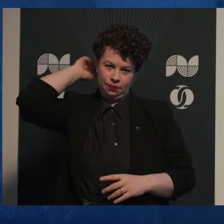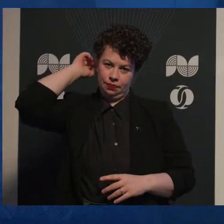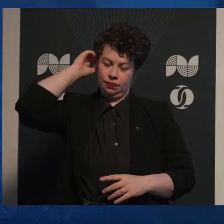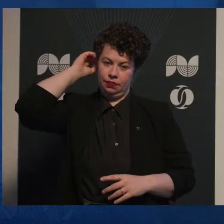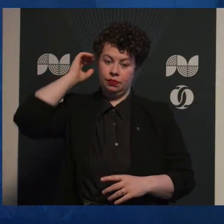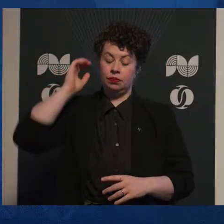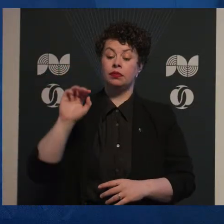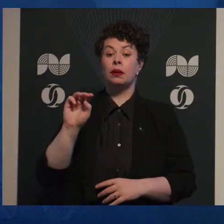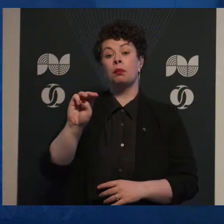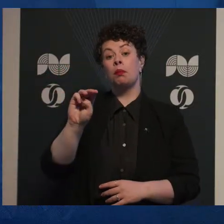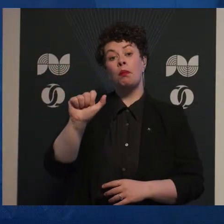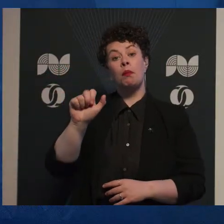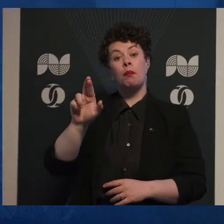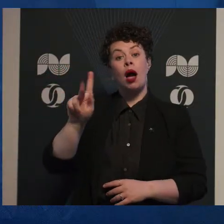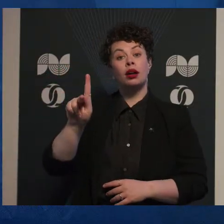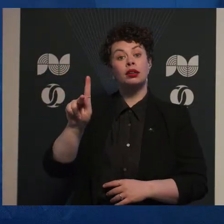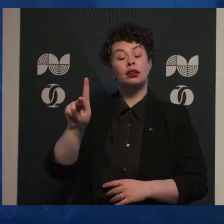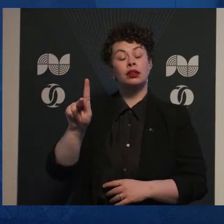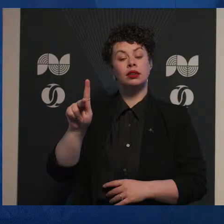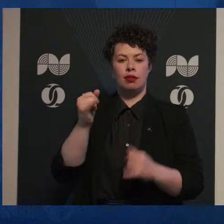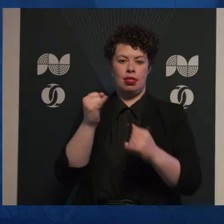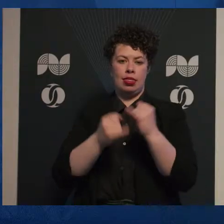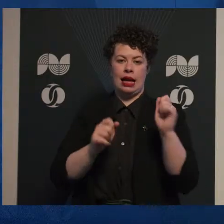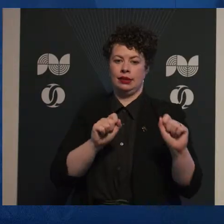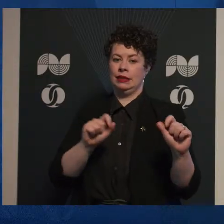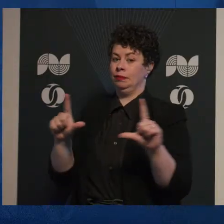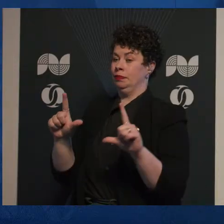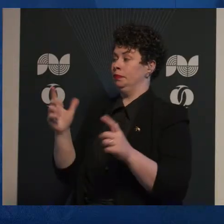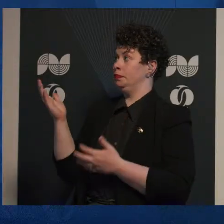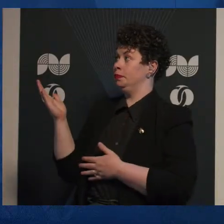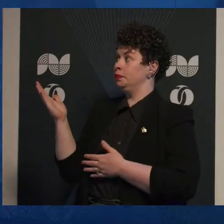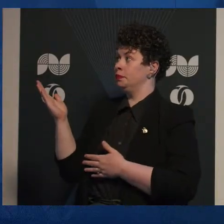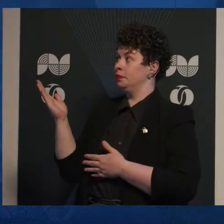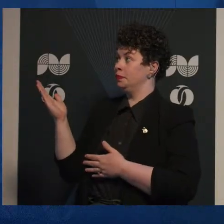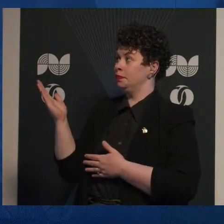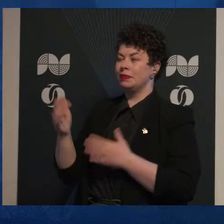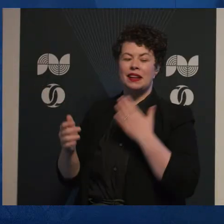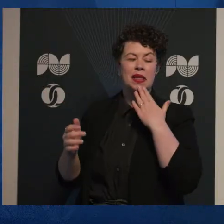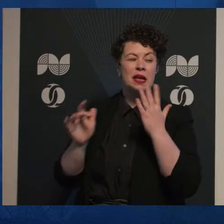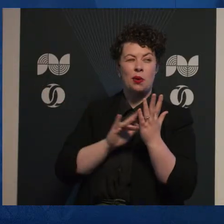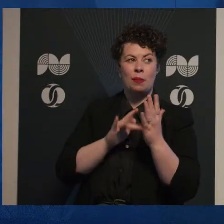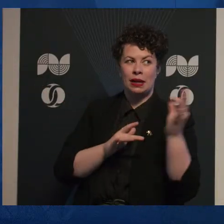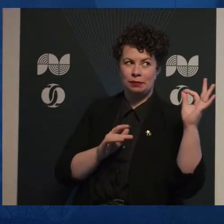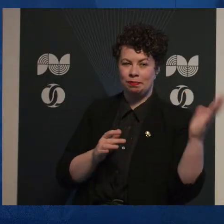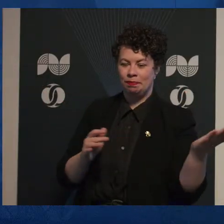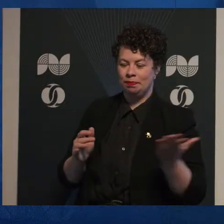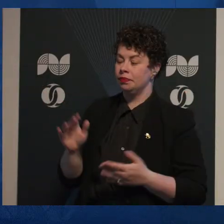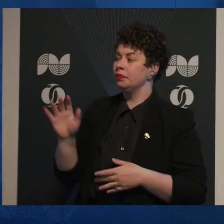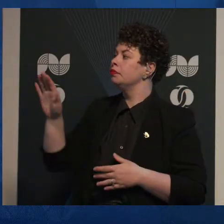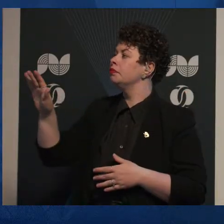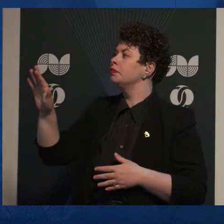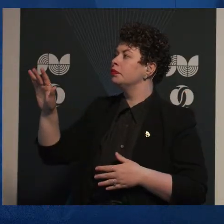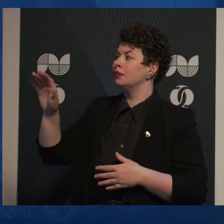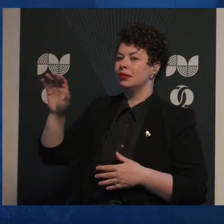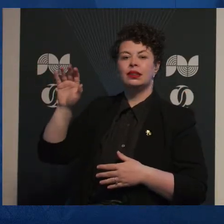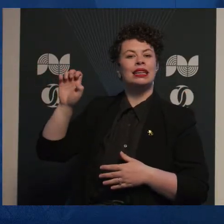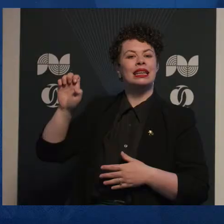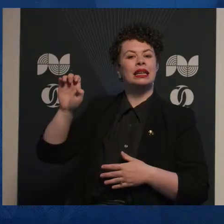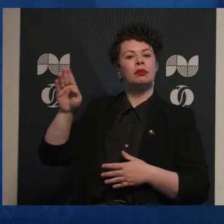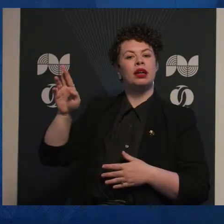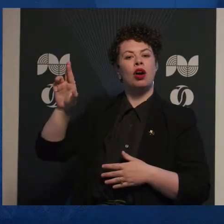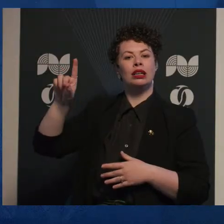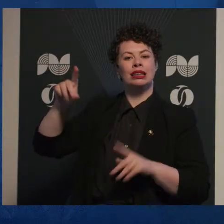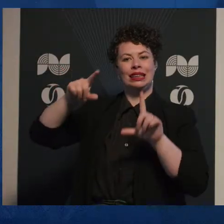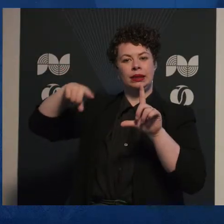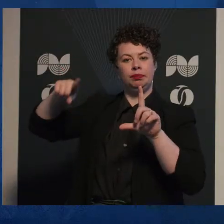Mark, I'm going to show a last illustration here, if I can have that. Thank you so much. Which is an EBRD chart